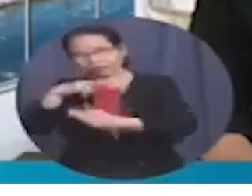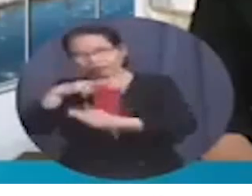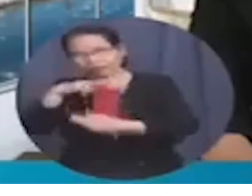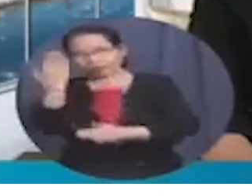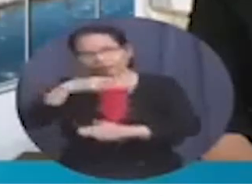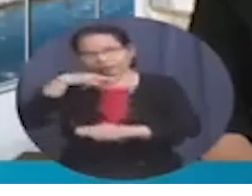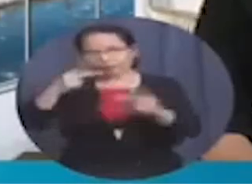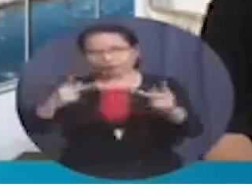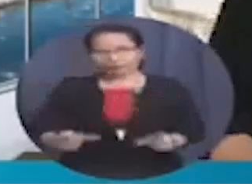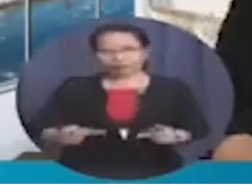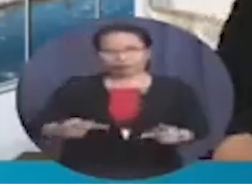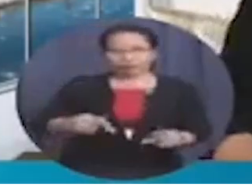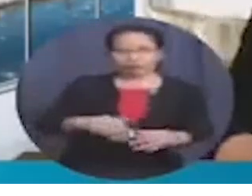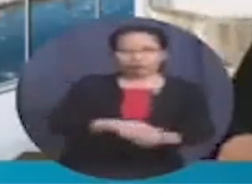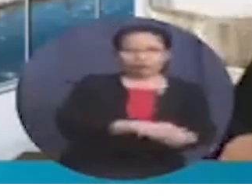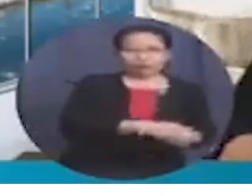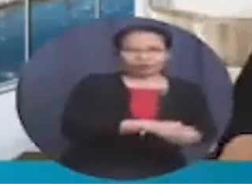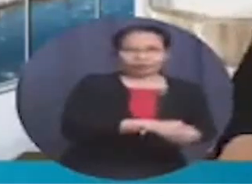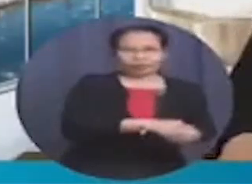He is not present